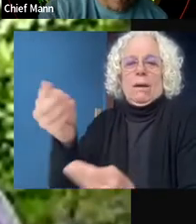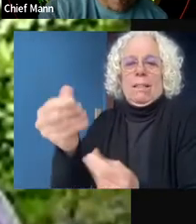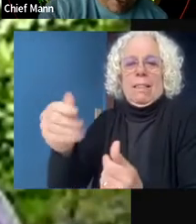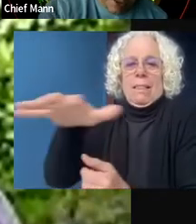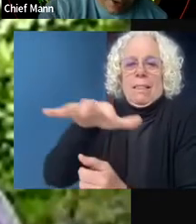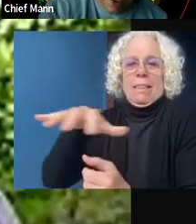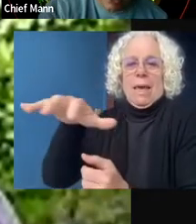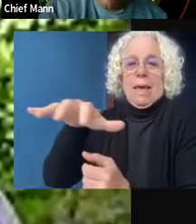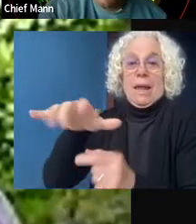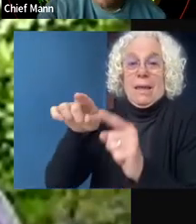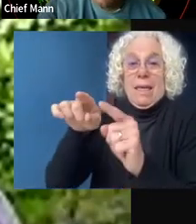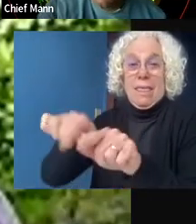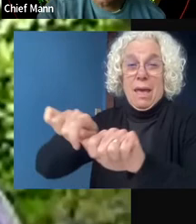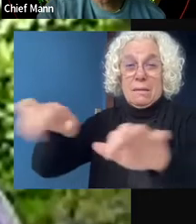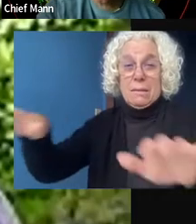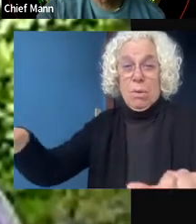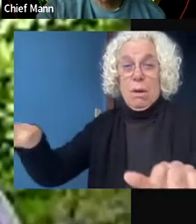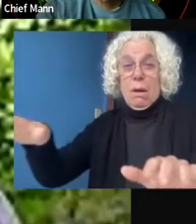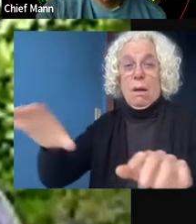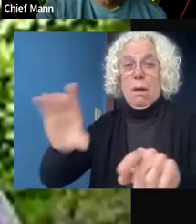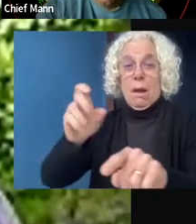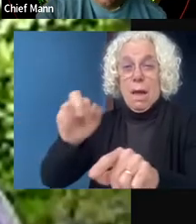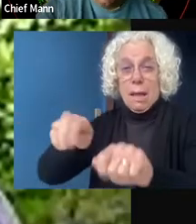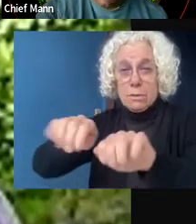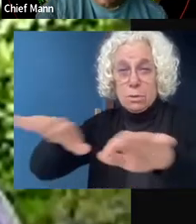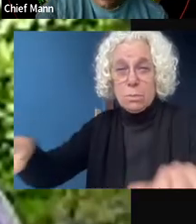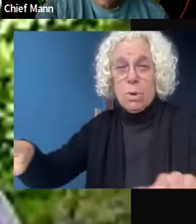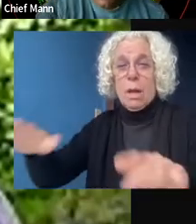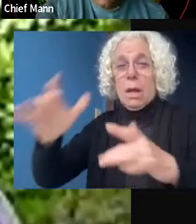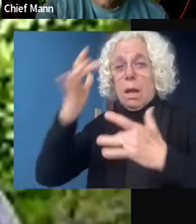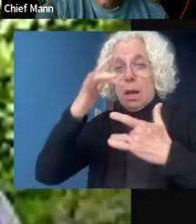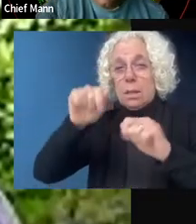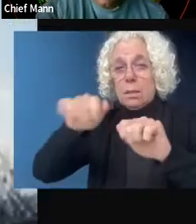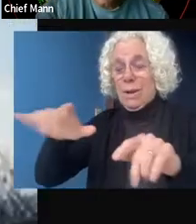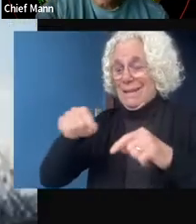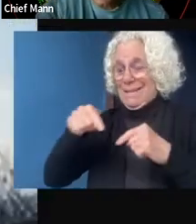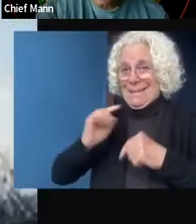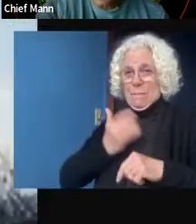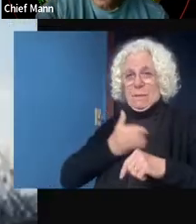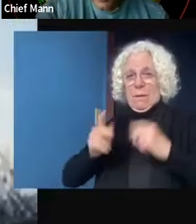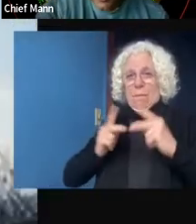cancers and deaths as our community. Next slide, please.